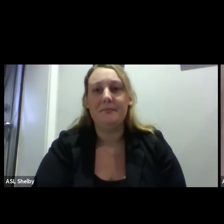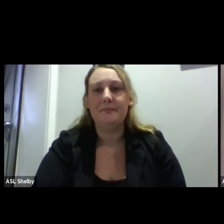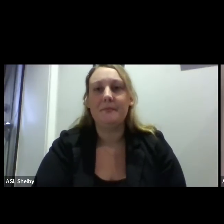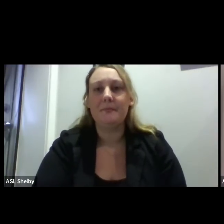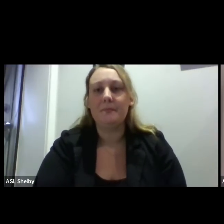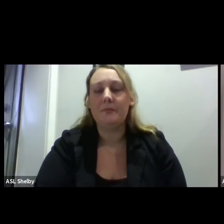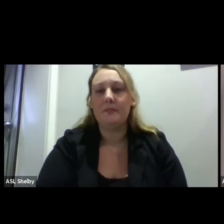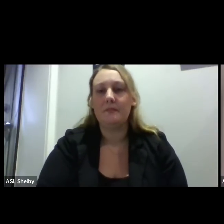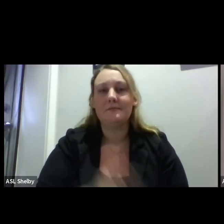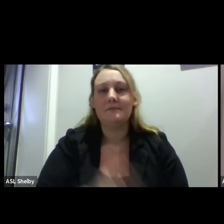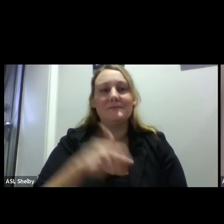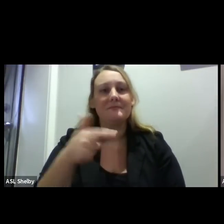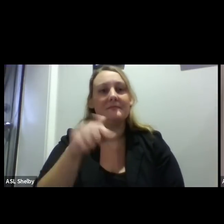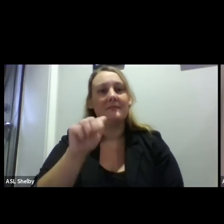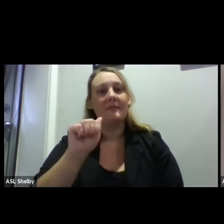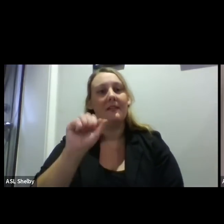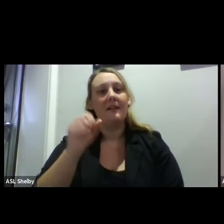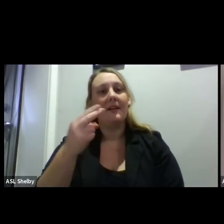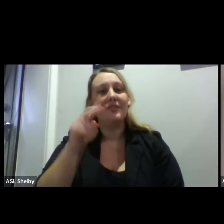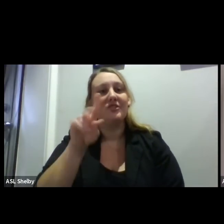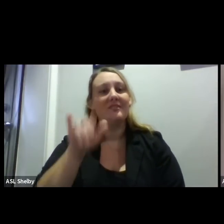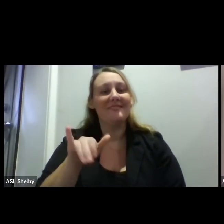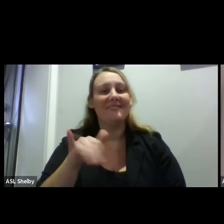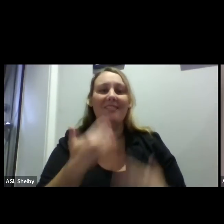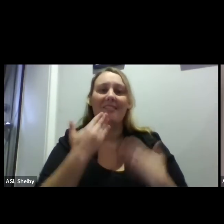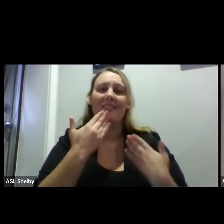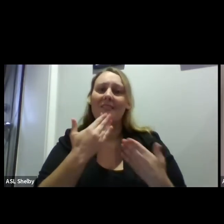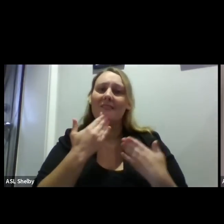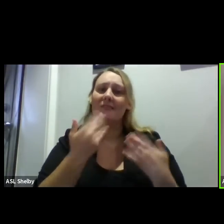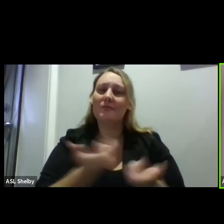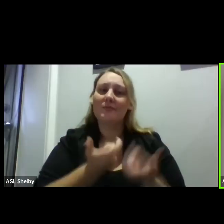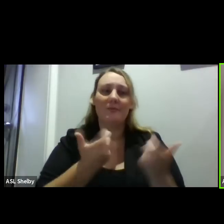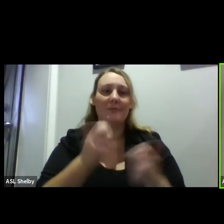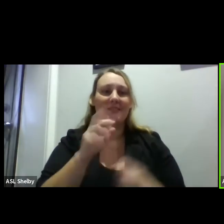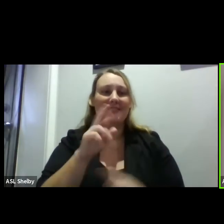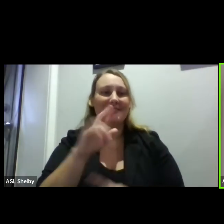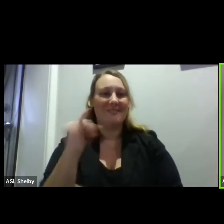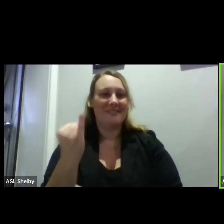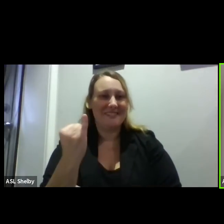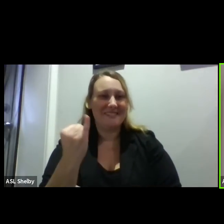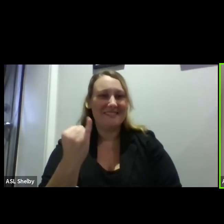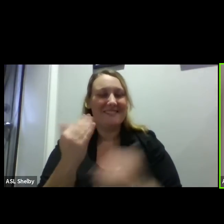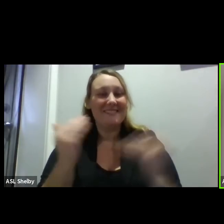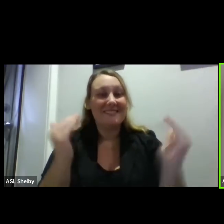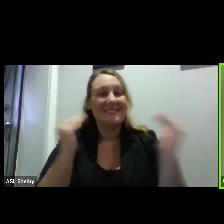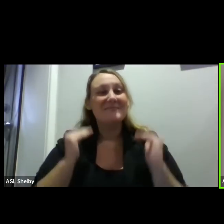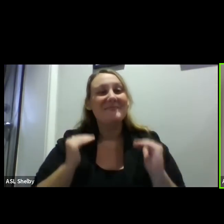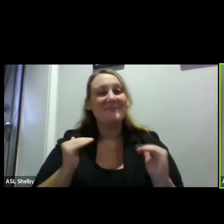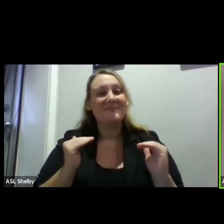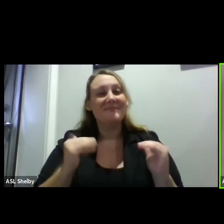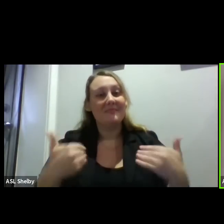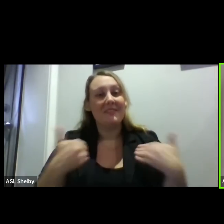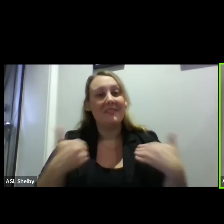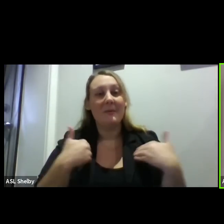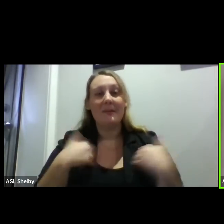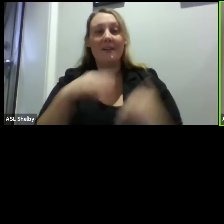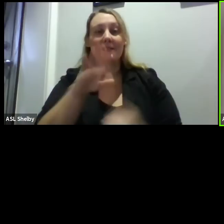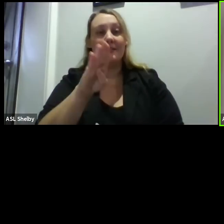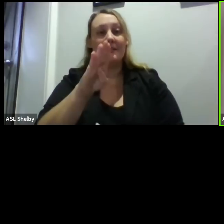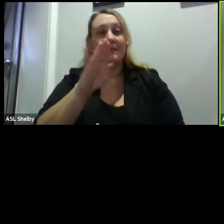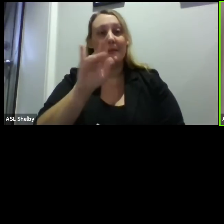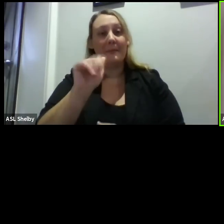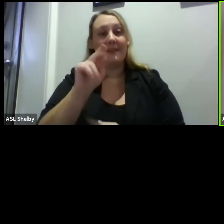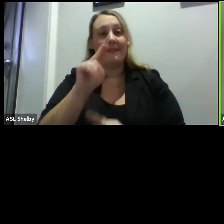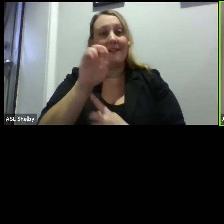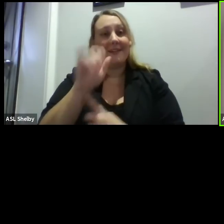Thank you so very much, RJ. Next up, We have Biani from Make the Road New York once